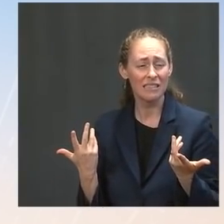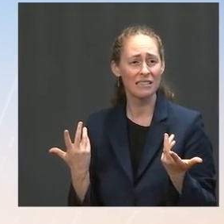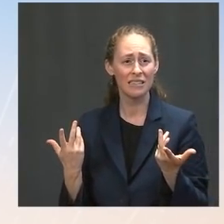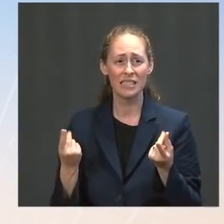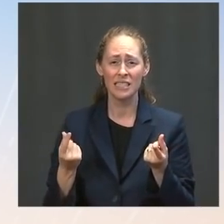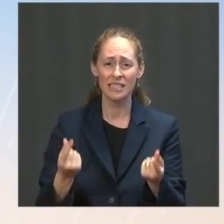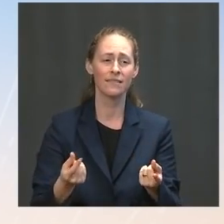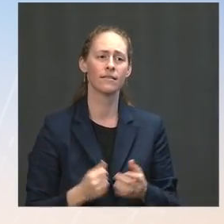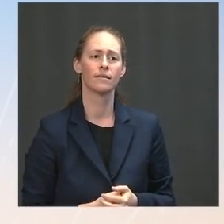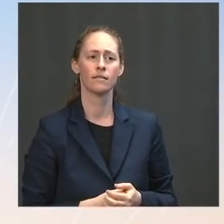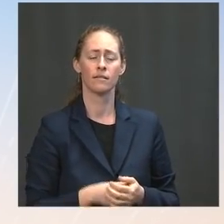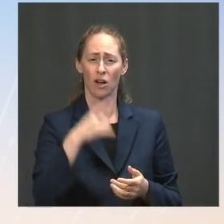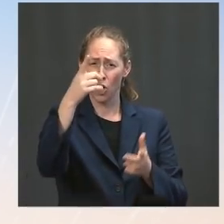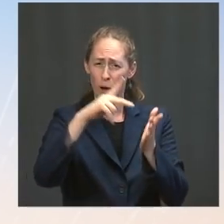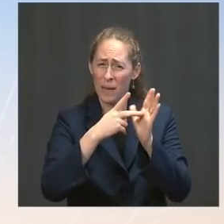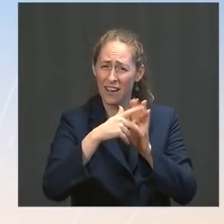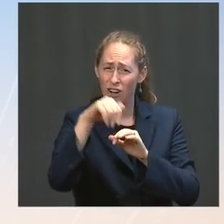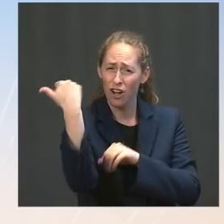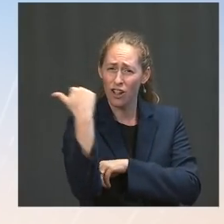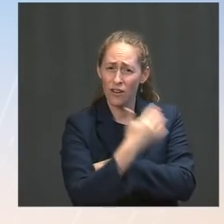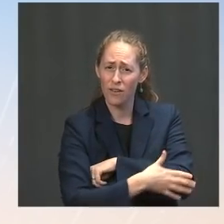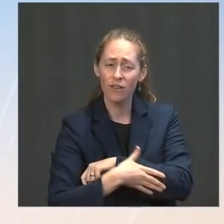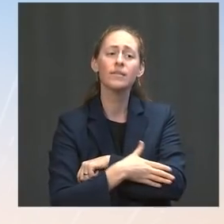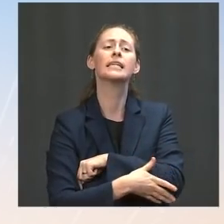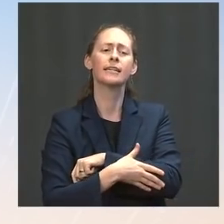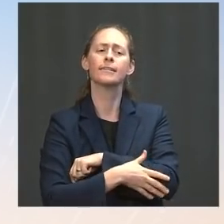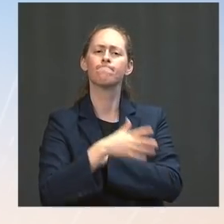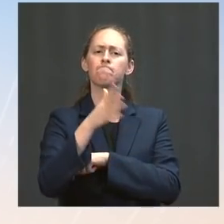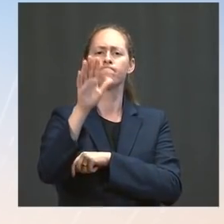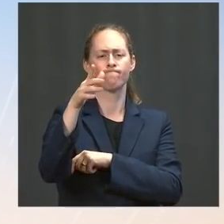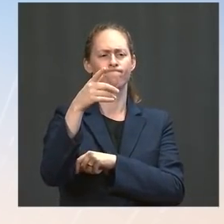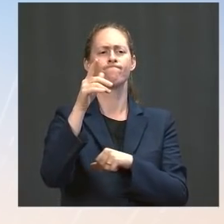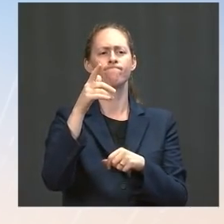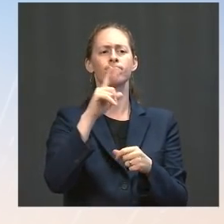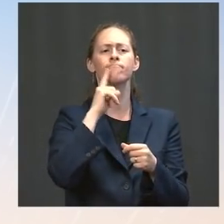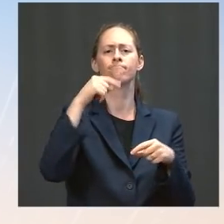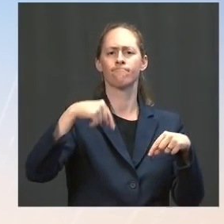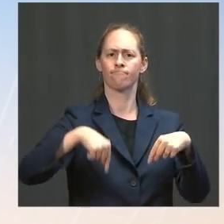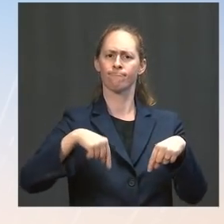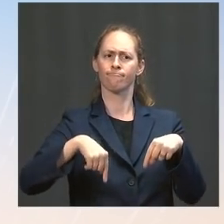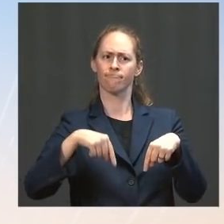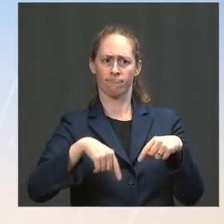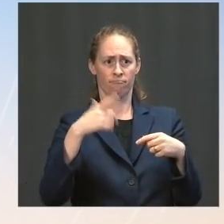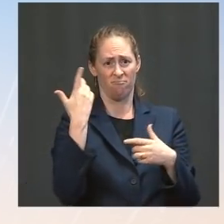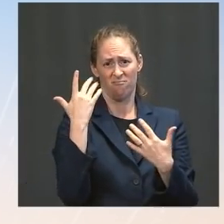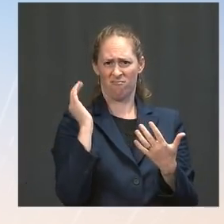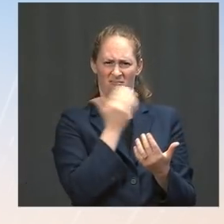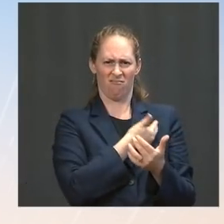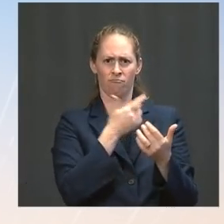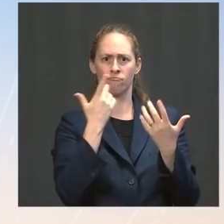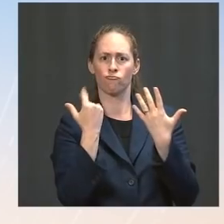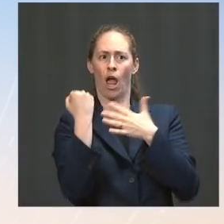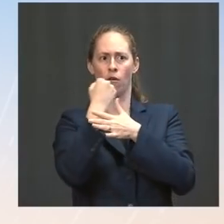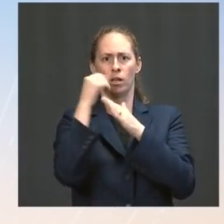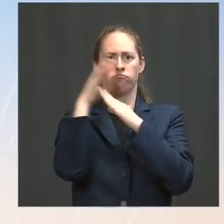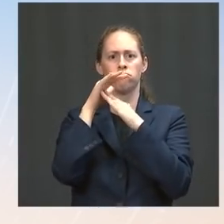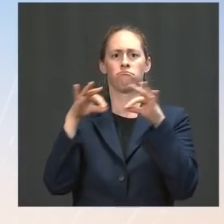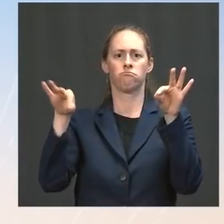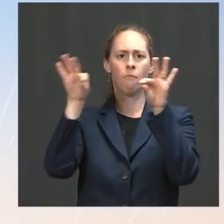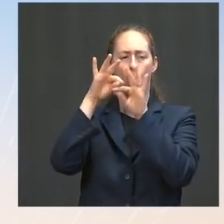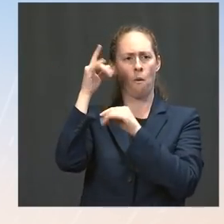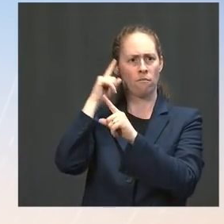different statements of what is happening? Well, first, let me say I wouldn't see it as a disconnect, and let me explain to you why. I noted